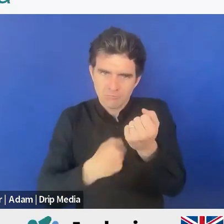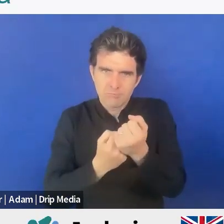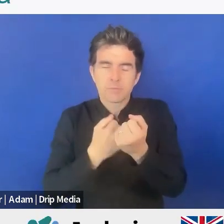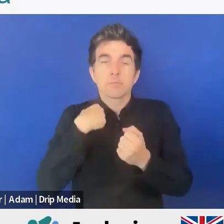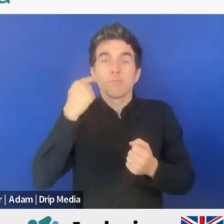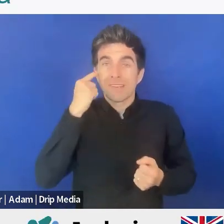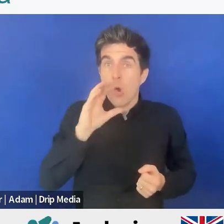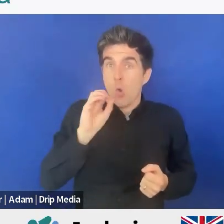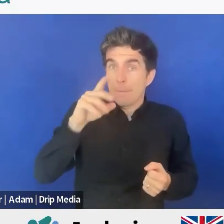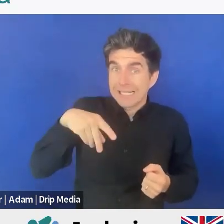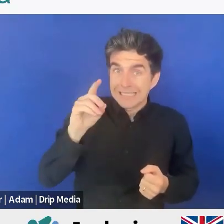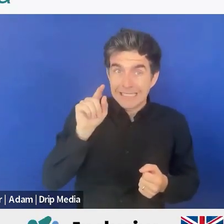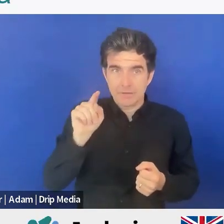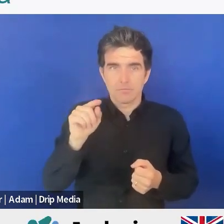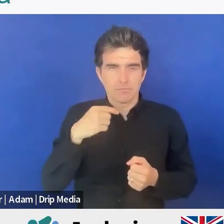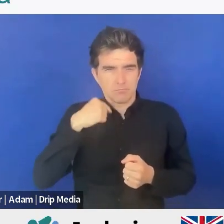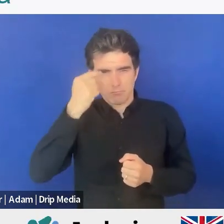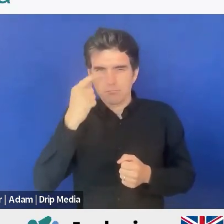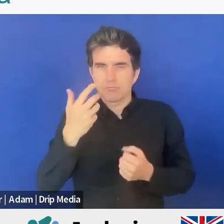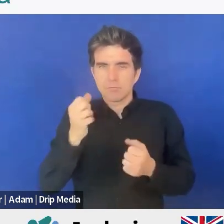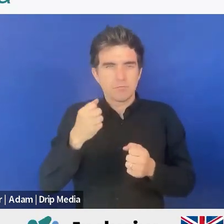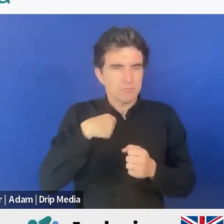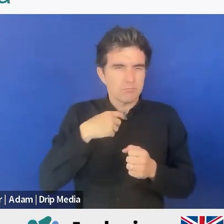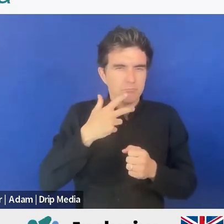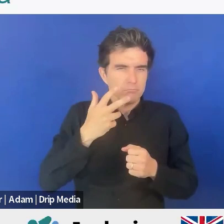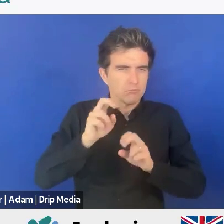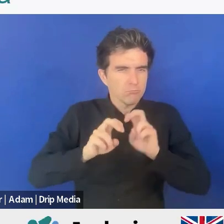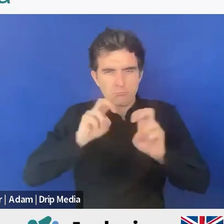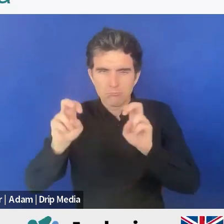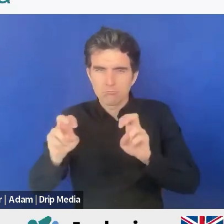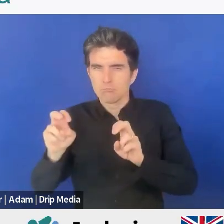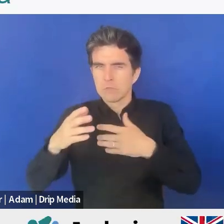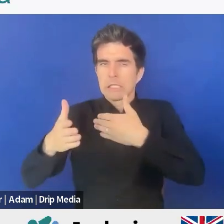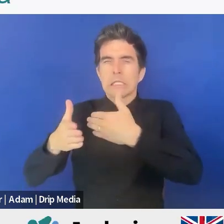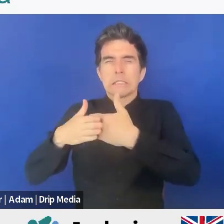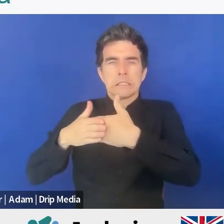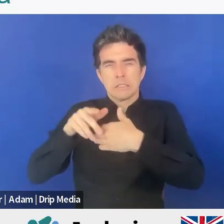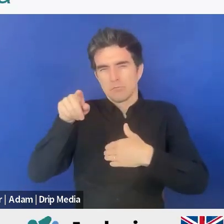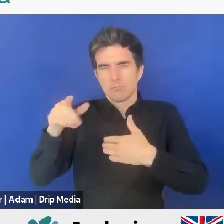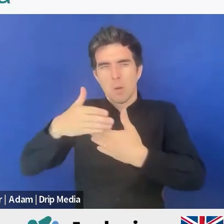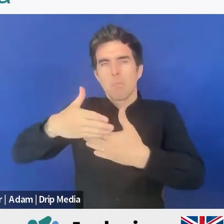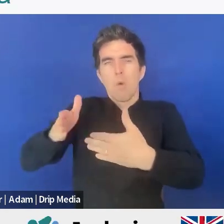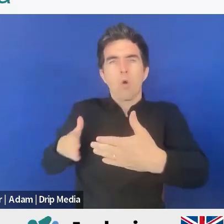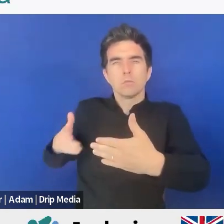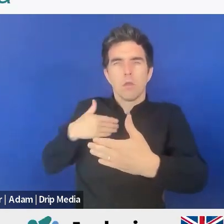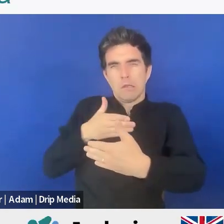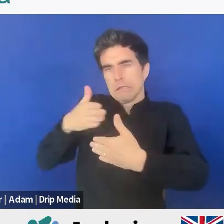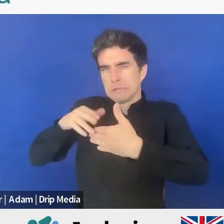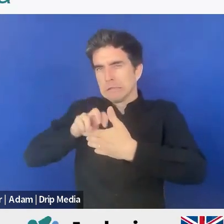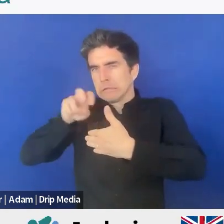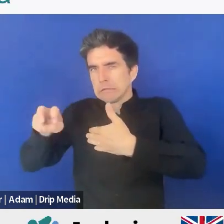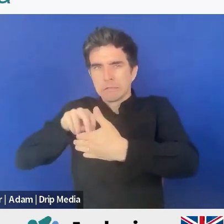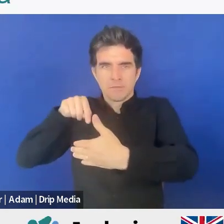because, there were individual, I think there was a child with a very, very significant vision impairment who was helped for the first